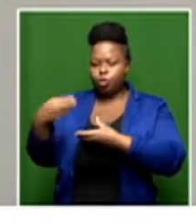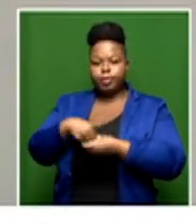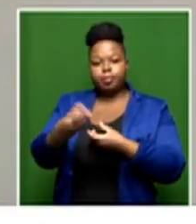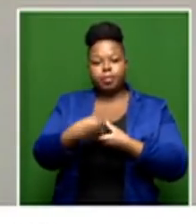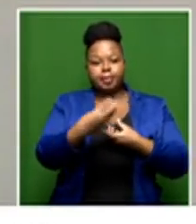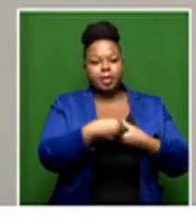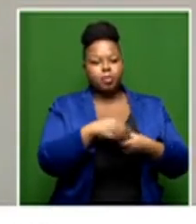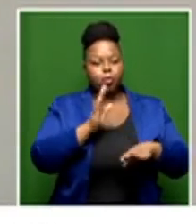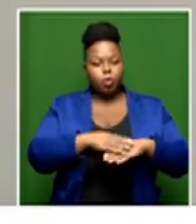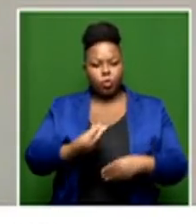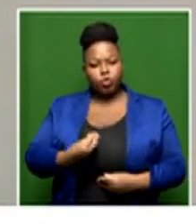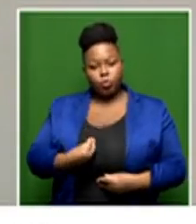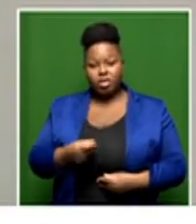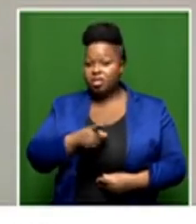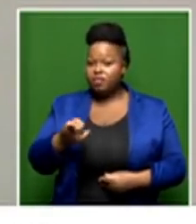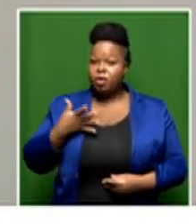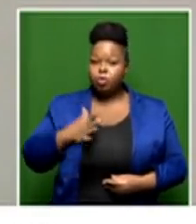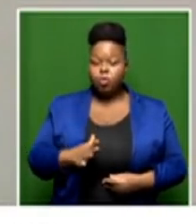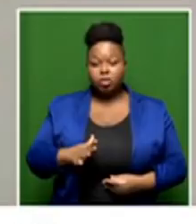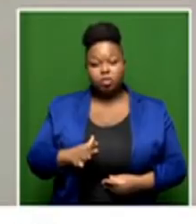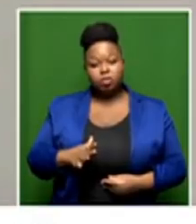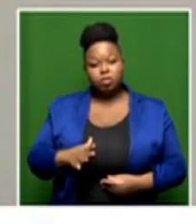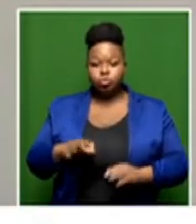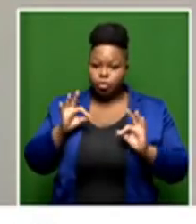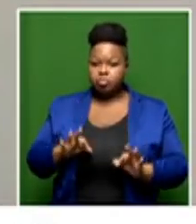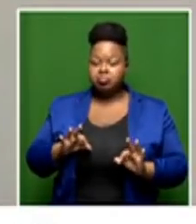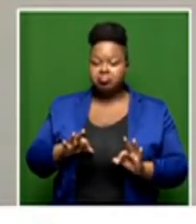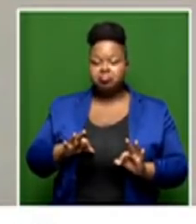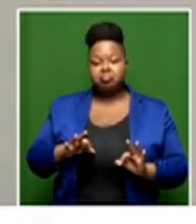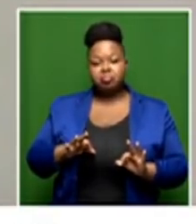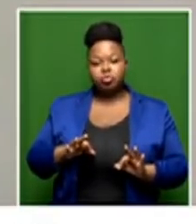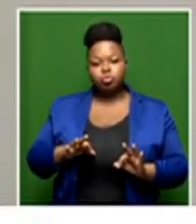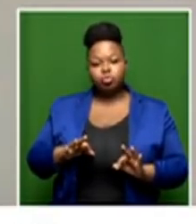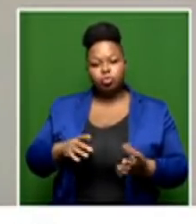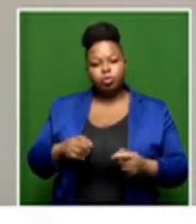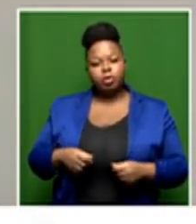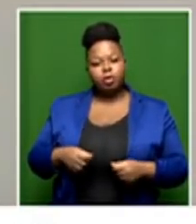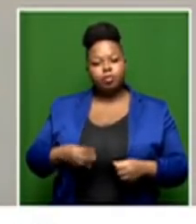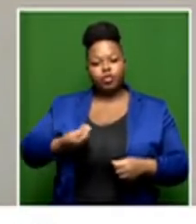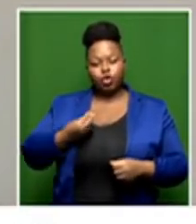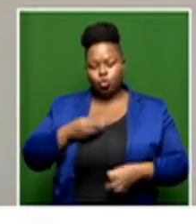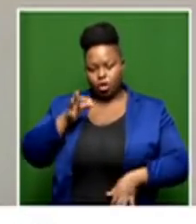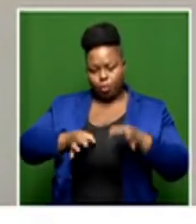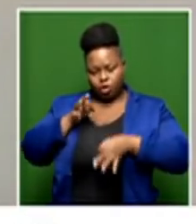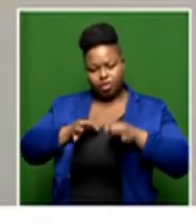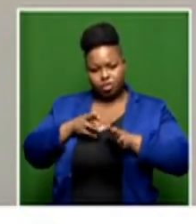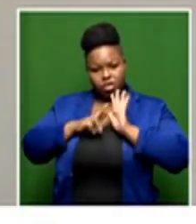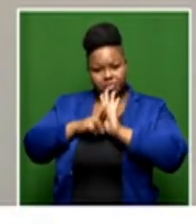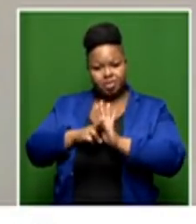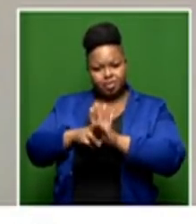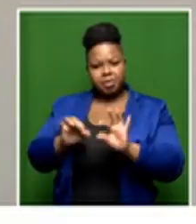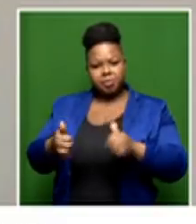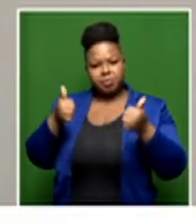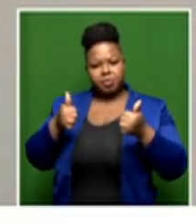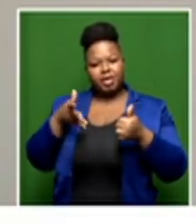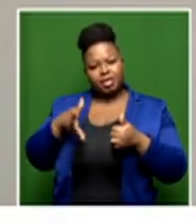And if they want to reclaim being an alternative platform in which youth politics is represented in the